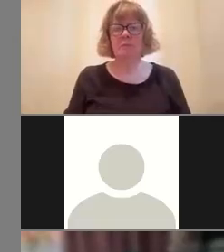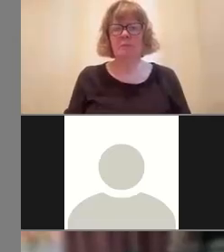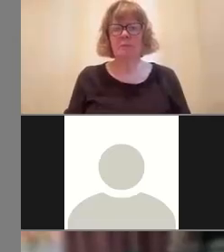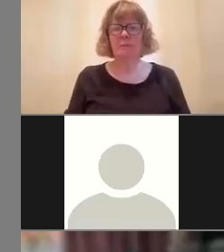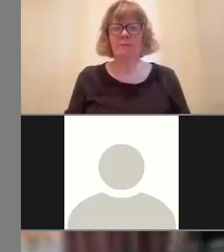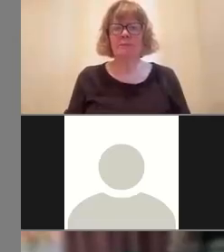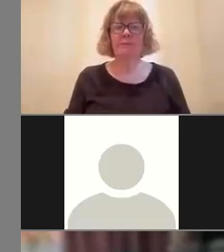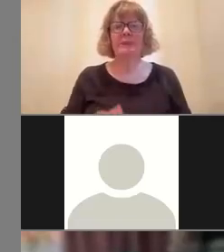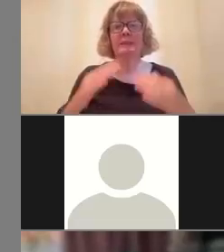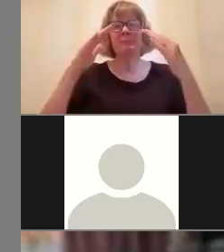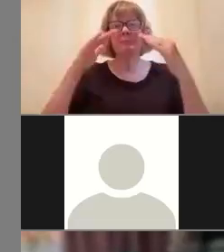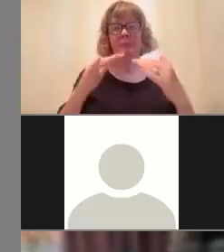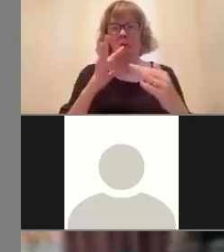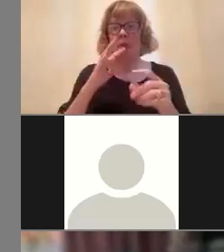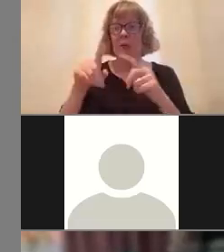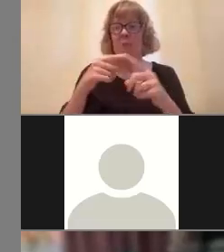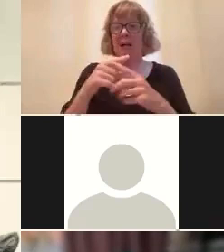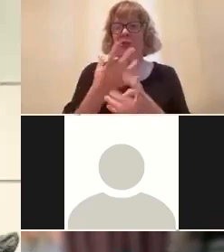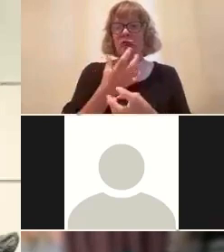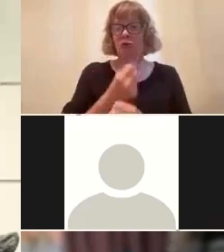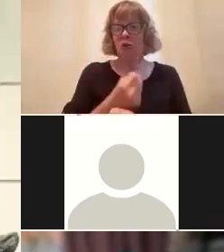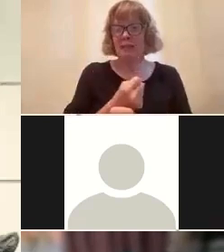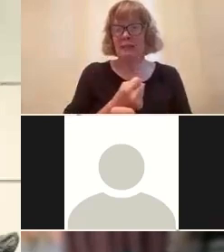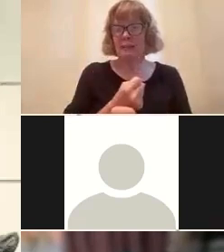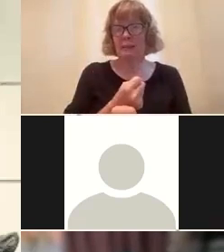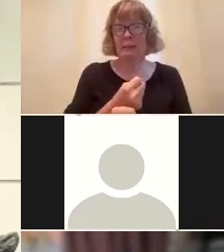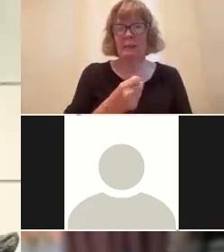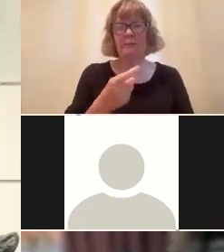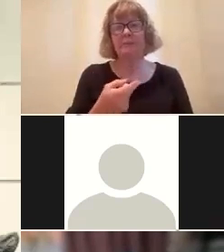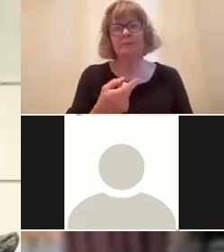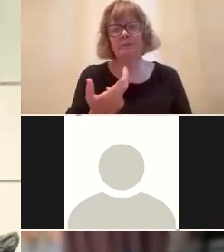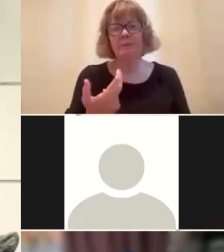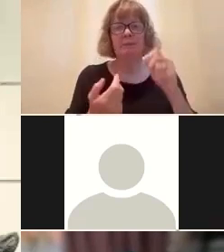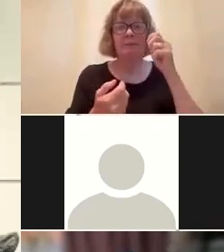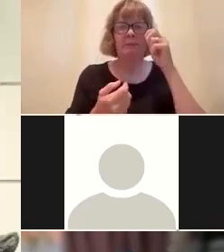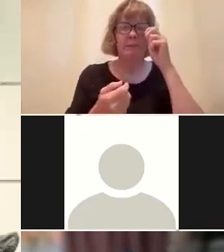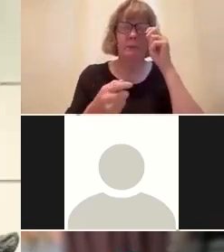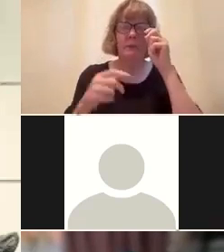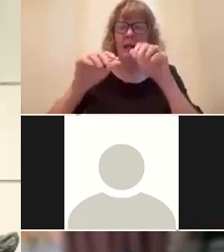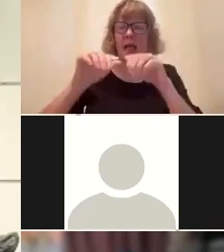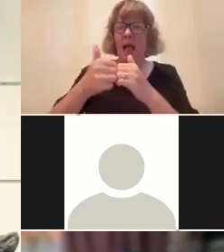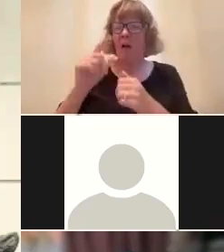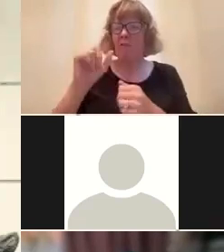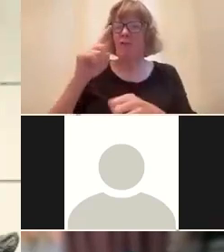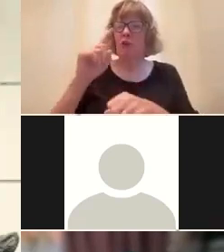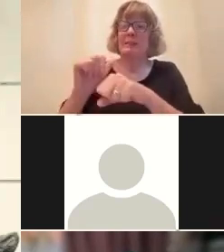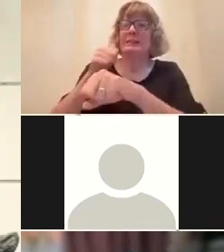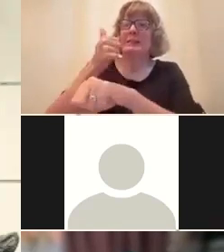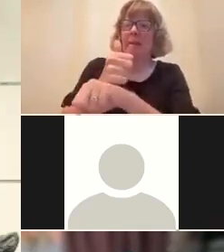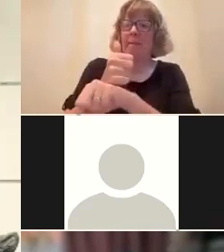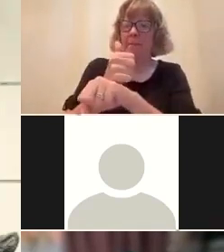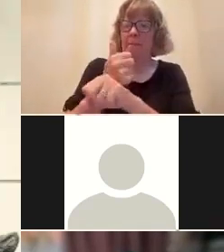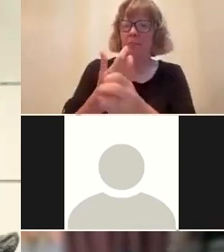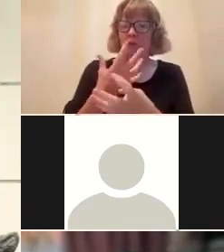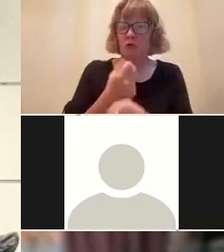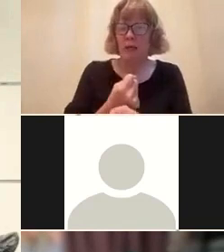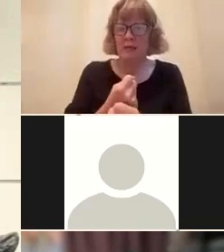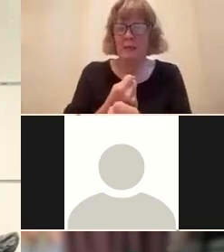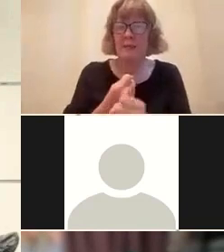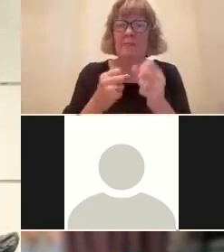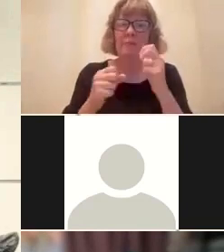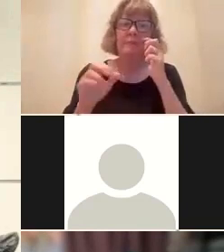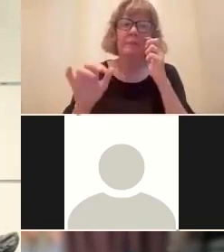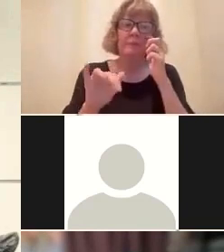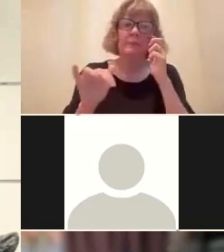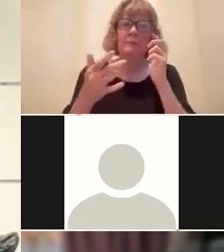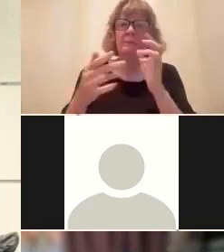When we talk about trust with folks, we're going to talk about establishing trust. So provide an explanation to all of your